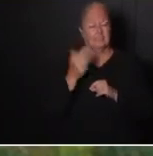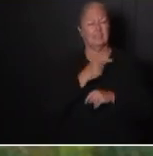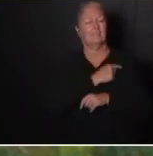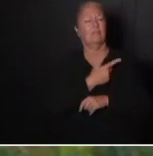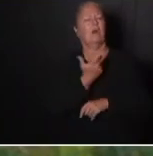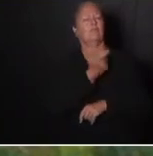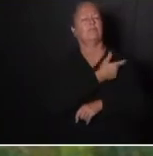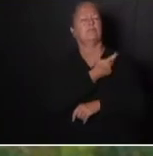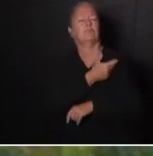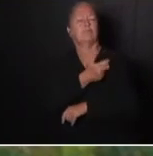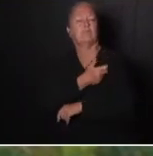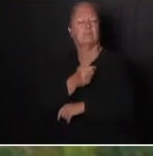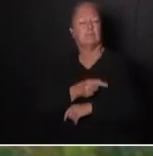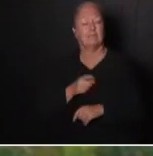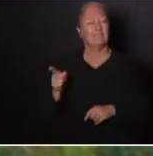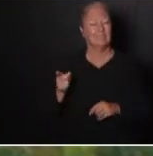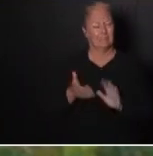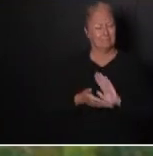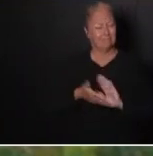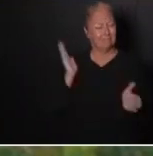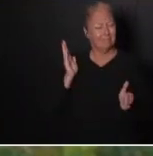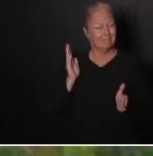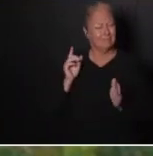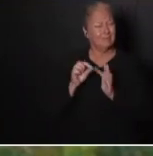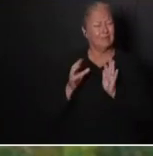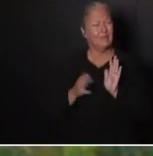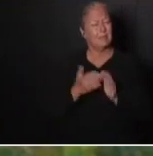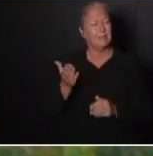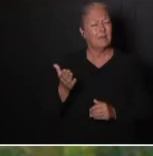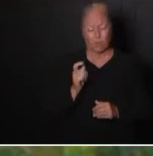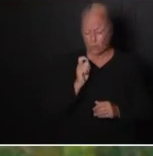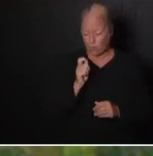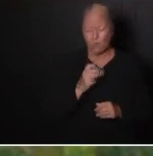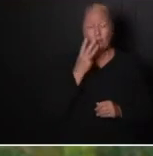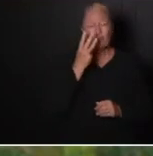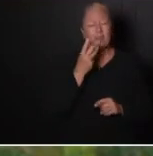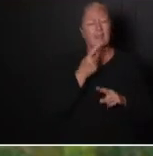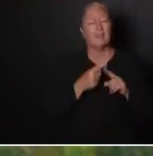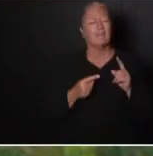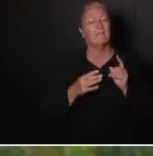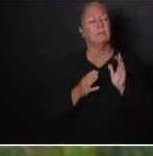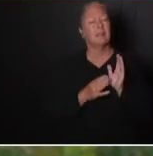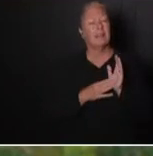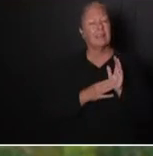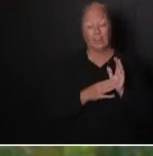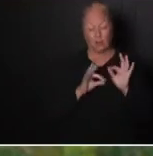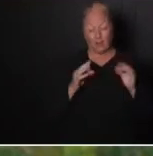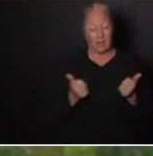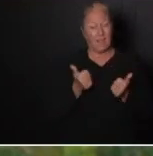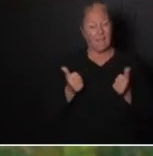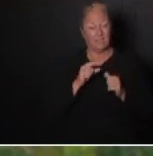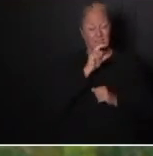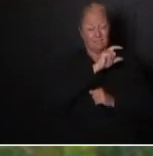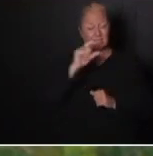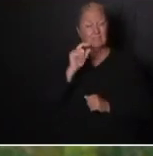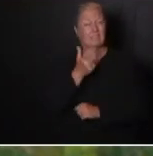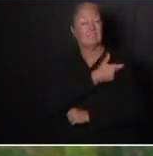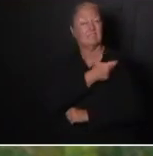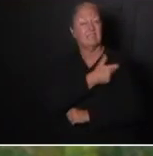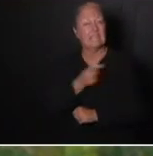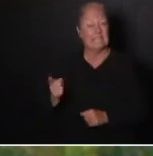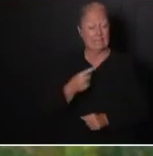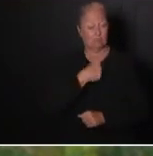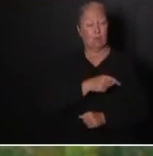is already hopelessly behind schedule, falling almost 3.5 million doses short of his promise to